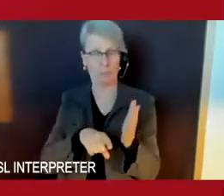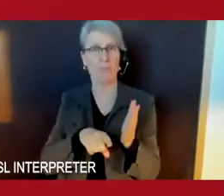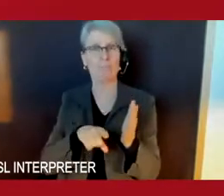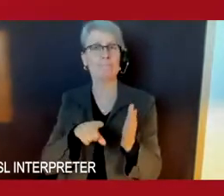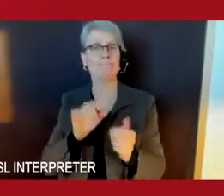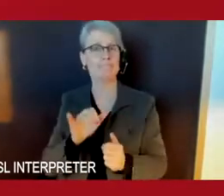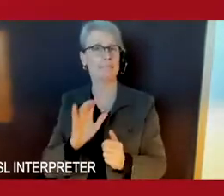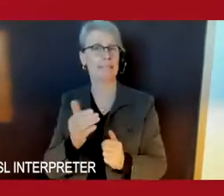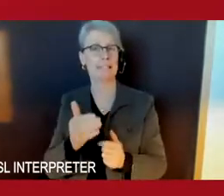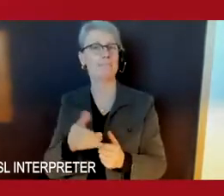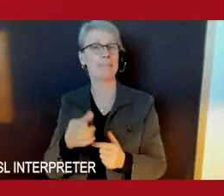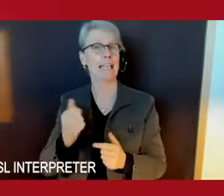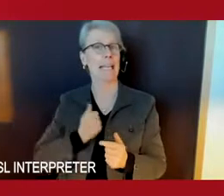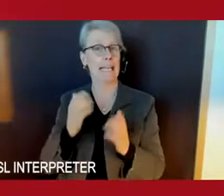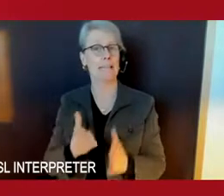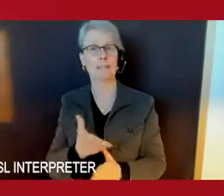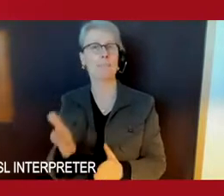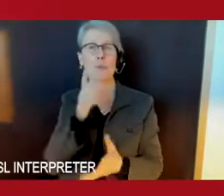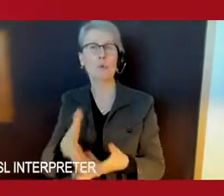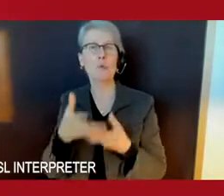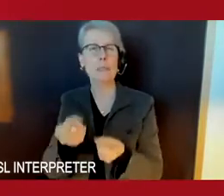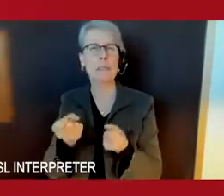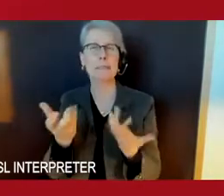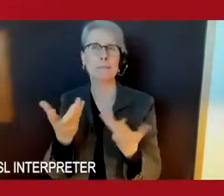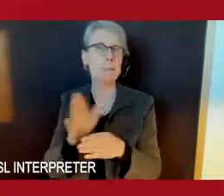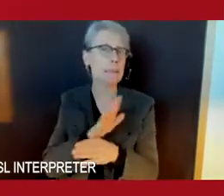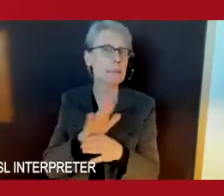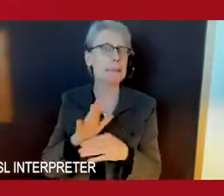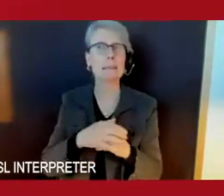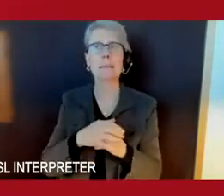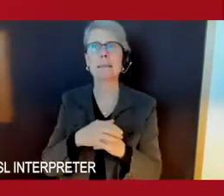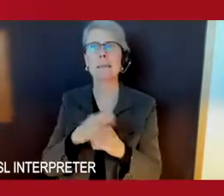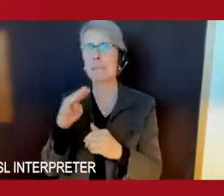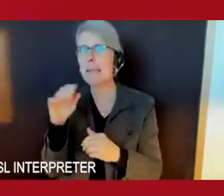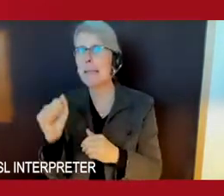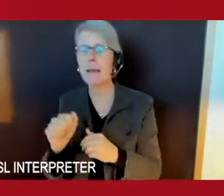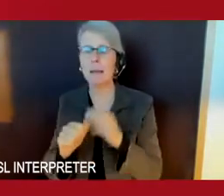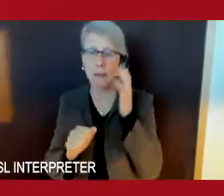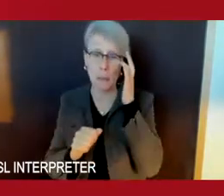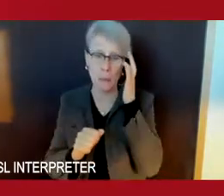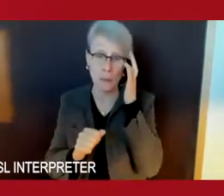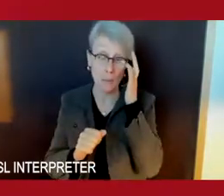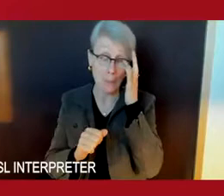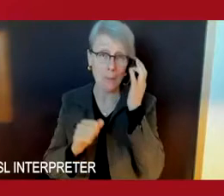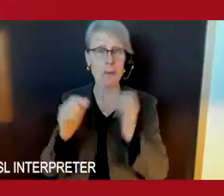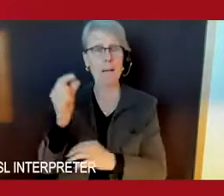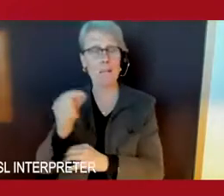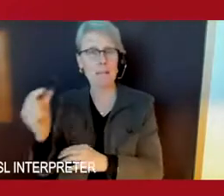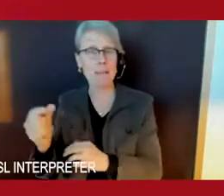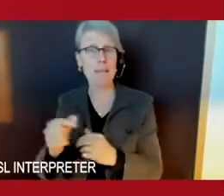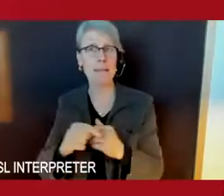this research as a country who distrust our institutions, our businesses, our